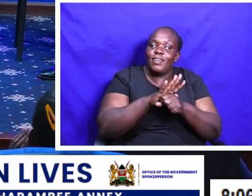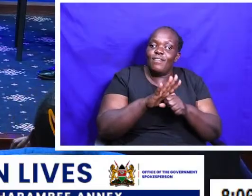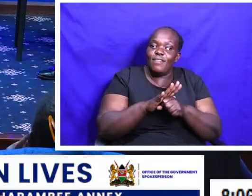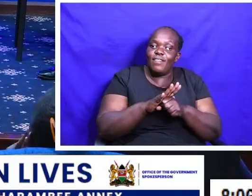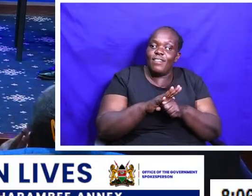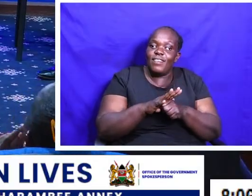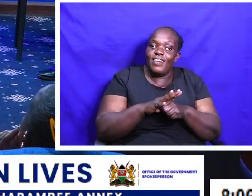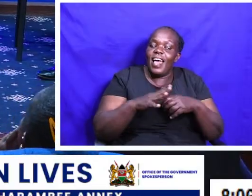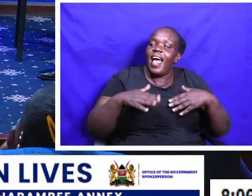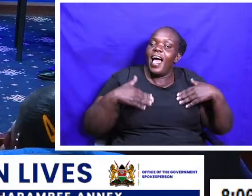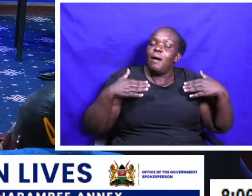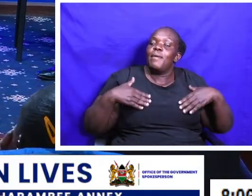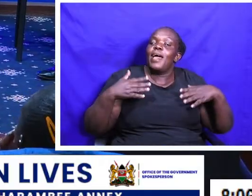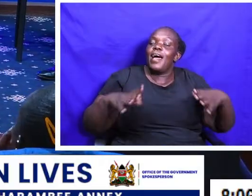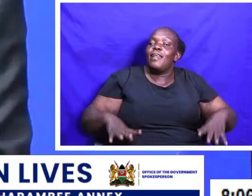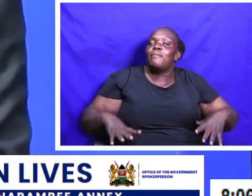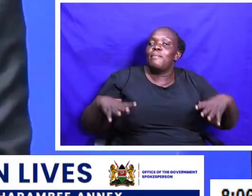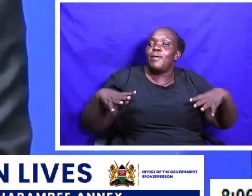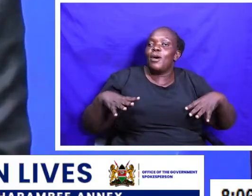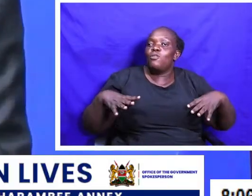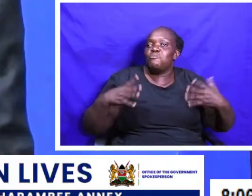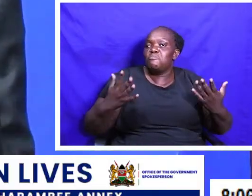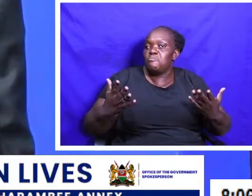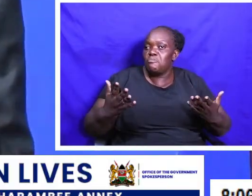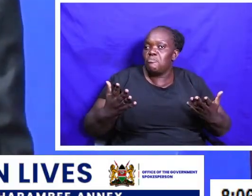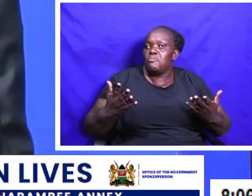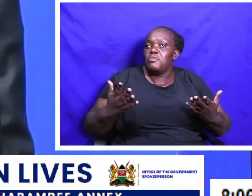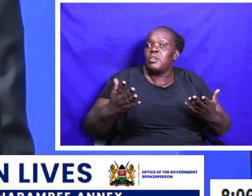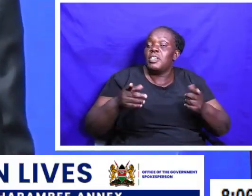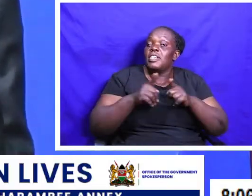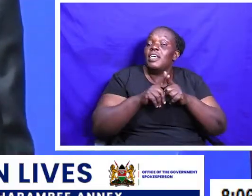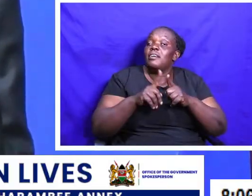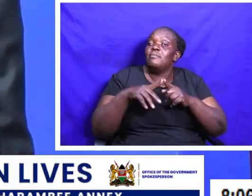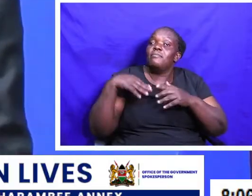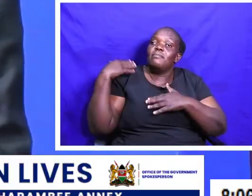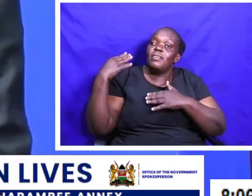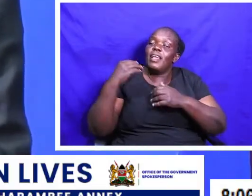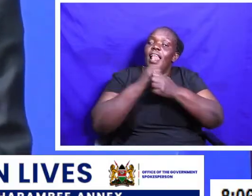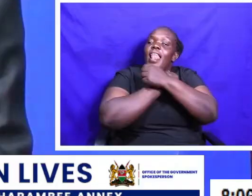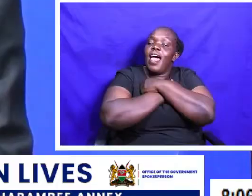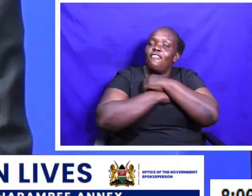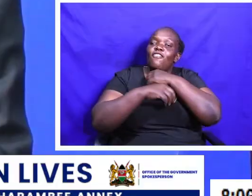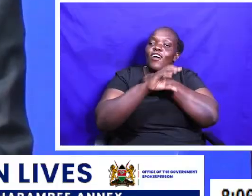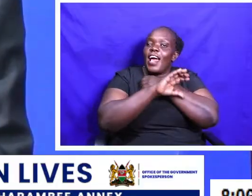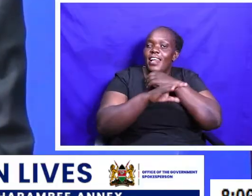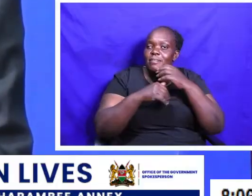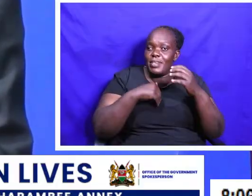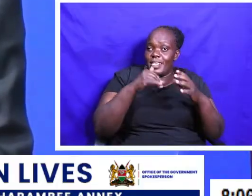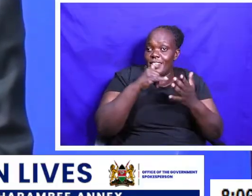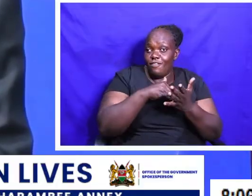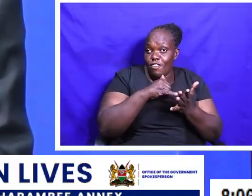Yeah, I'm very happy and proud to be kwa hii show ya Wazalendo.